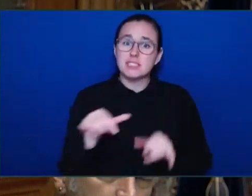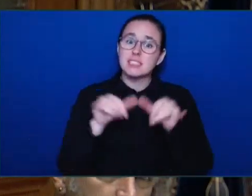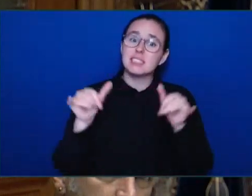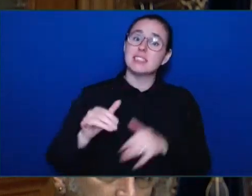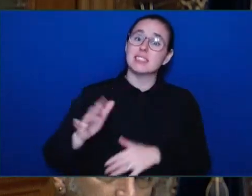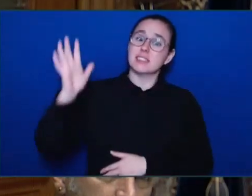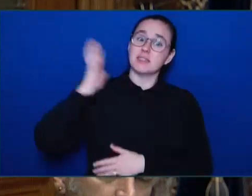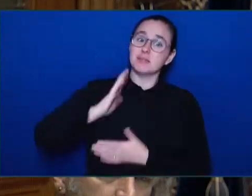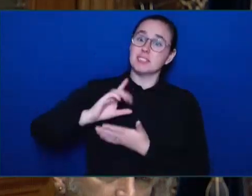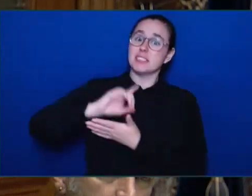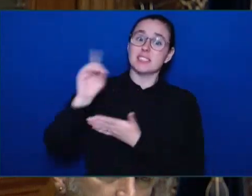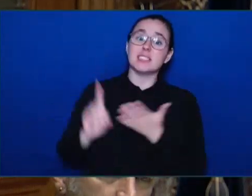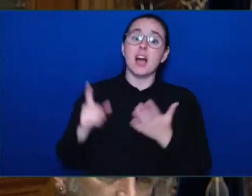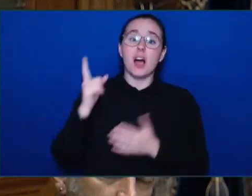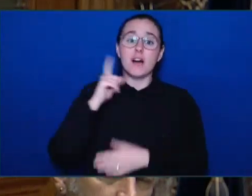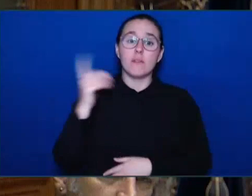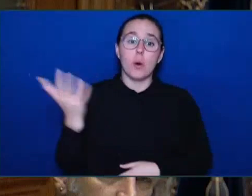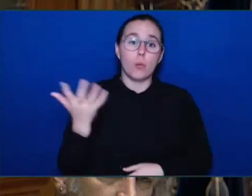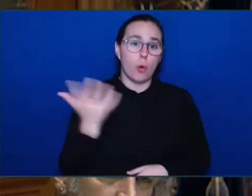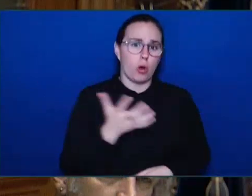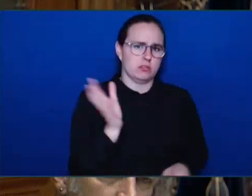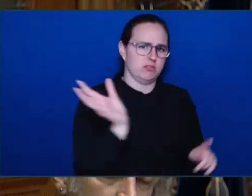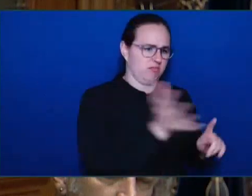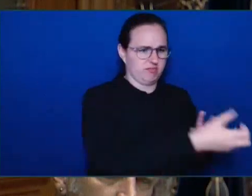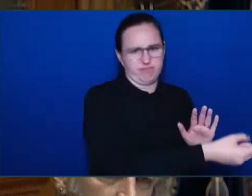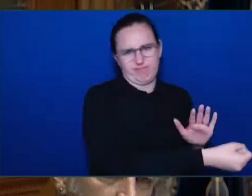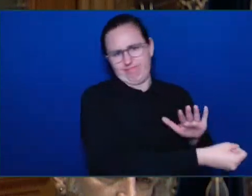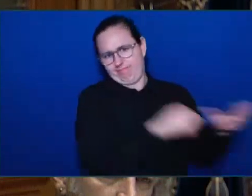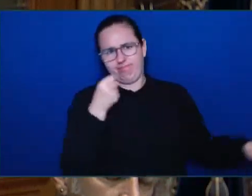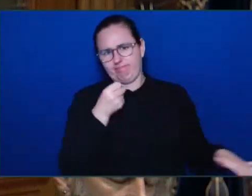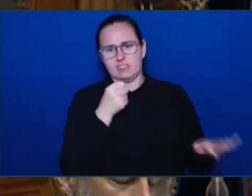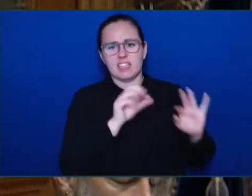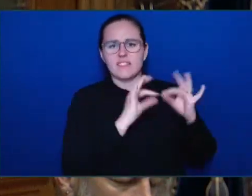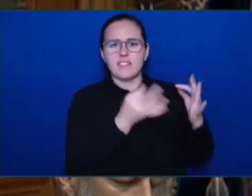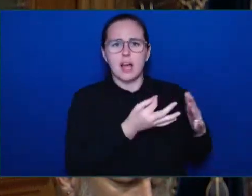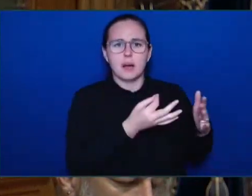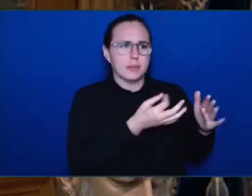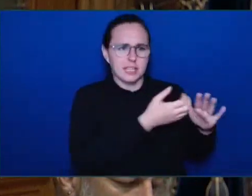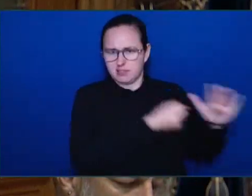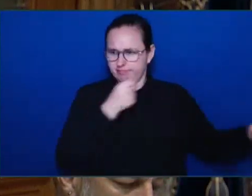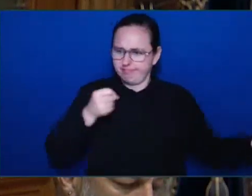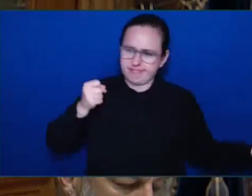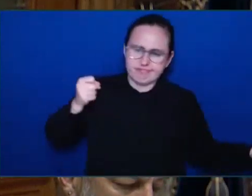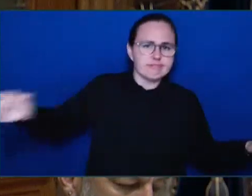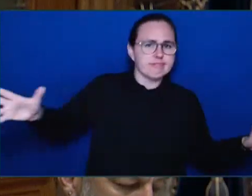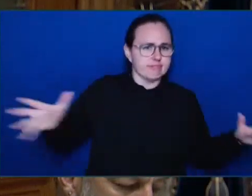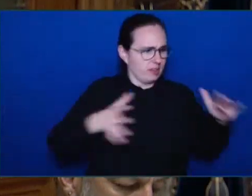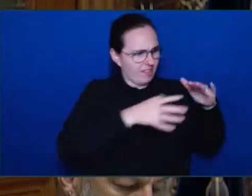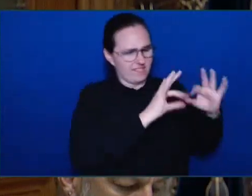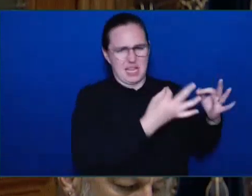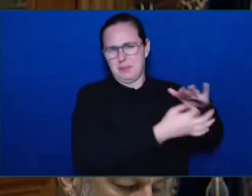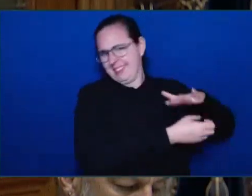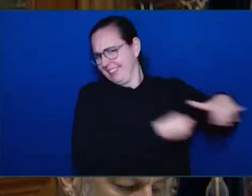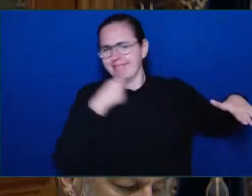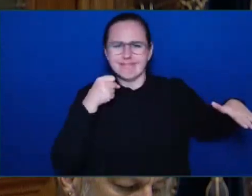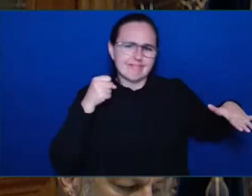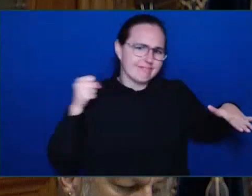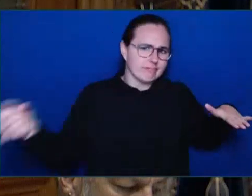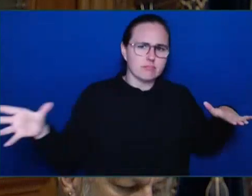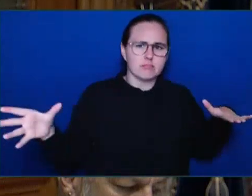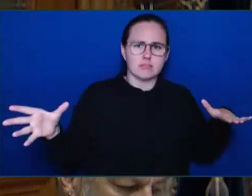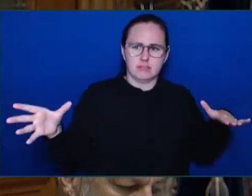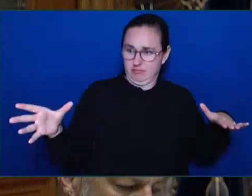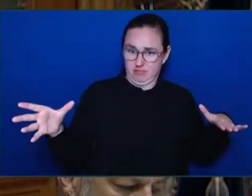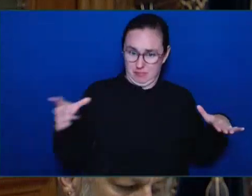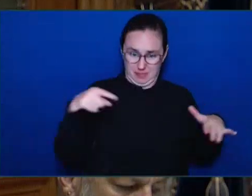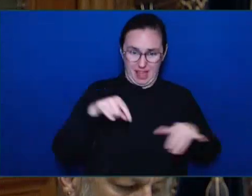It continues to work in this way. There is a multi-level failure. And Honourable Speaker, I think it would be really important for every member of this House and for the public